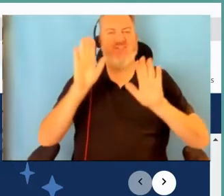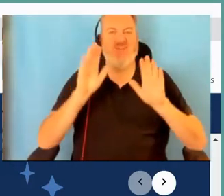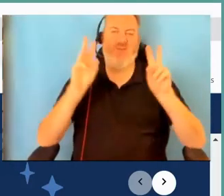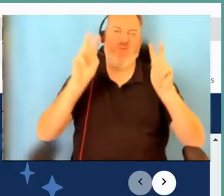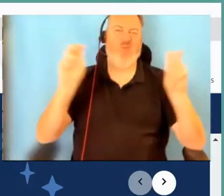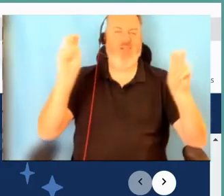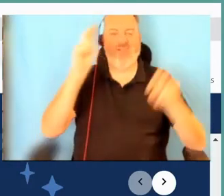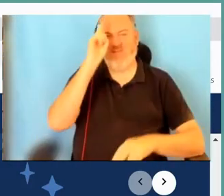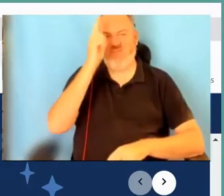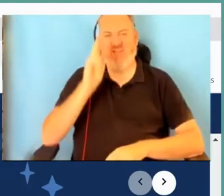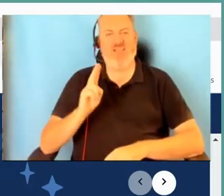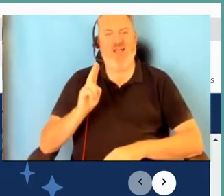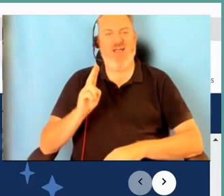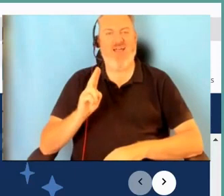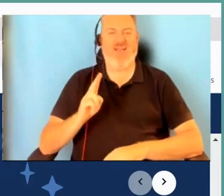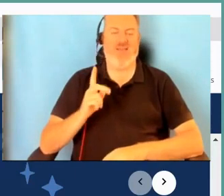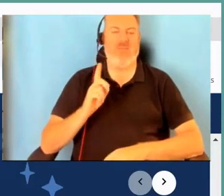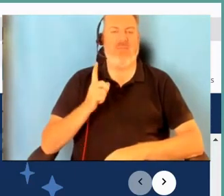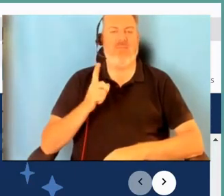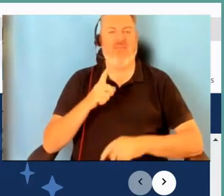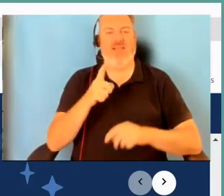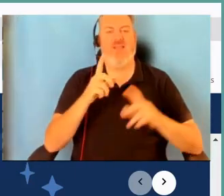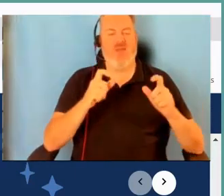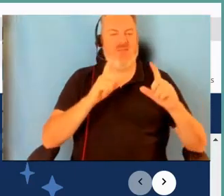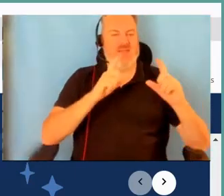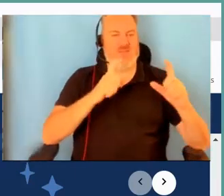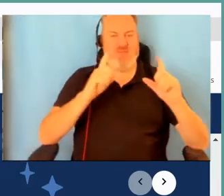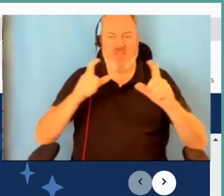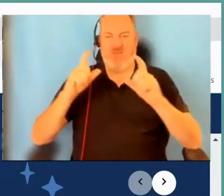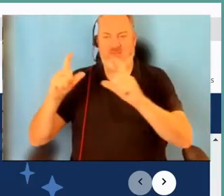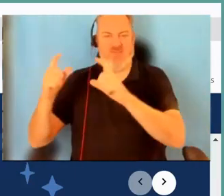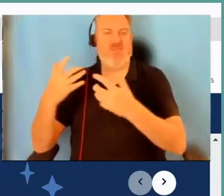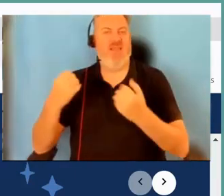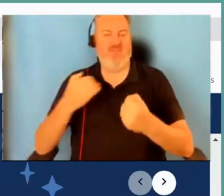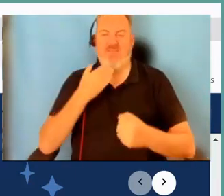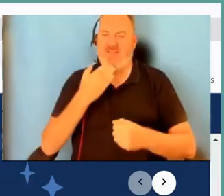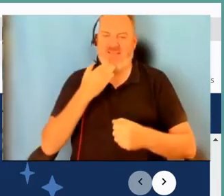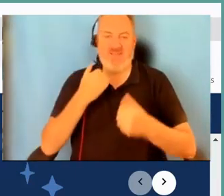at you, and there are also captions as well.